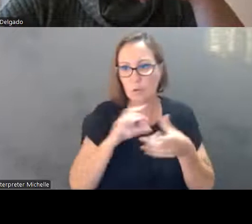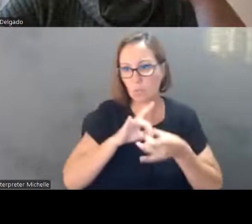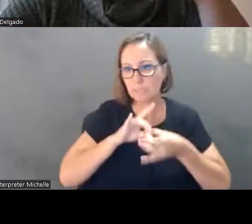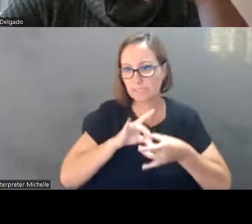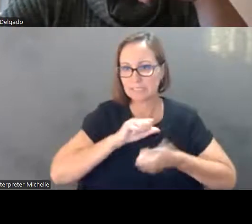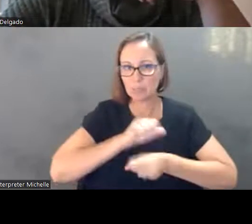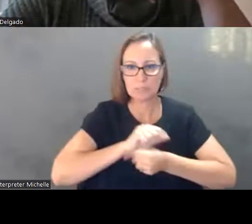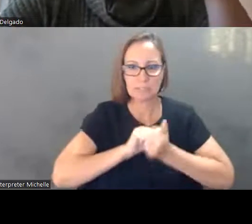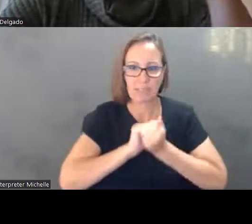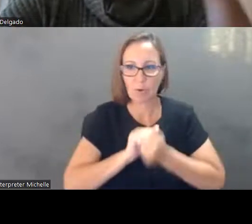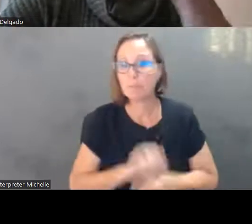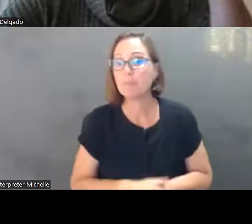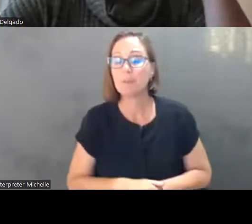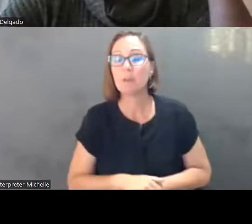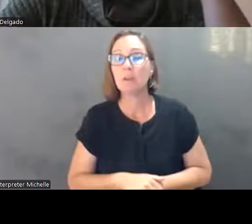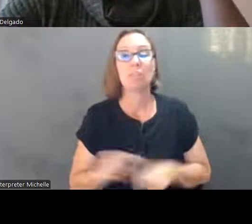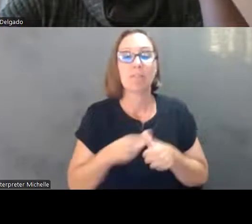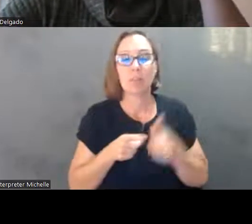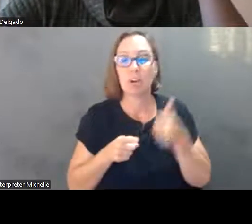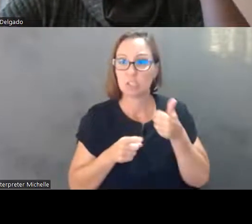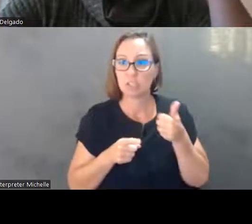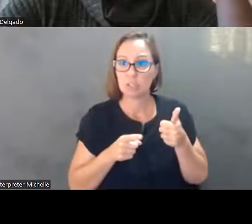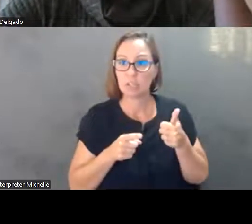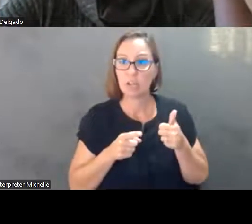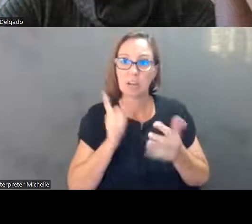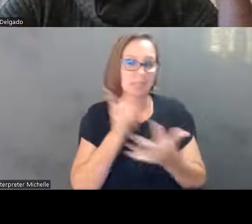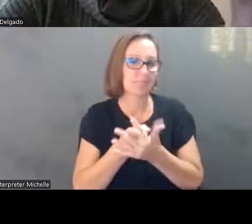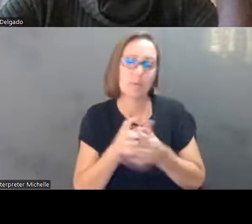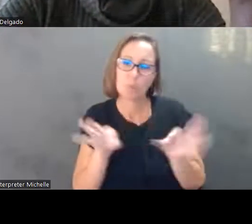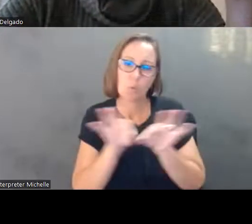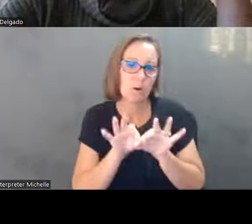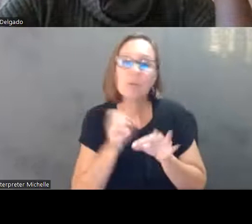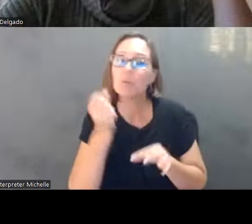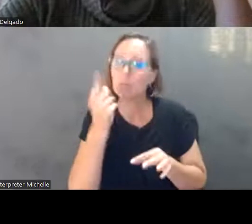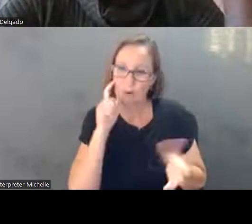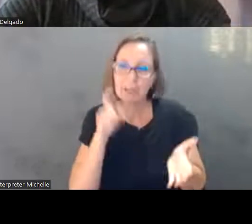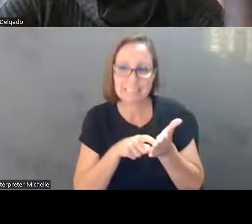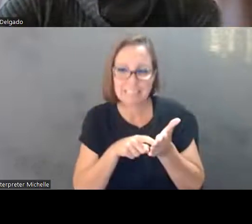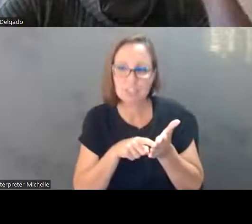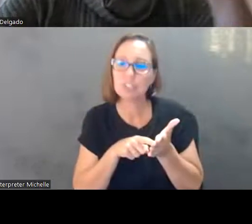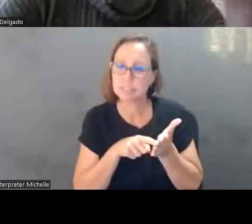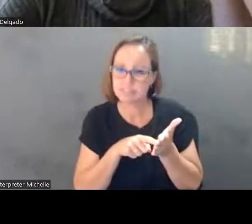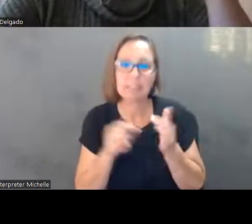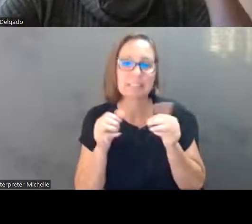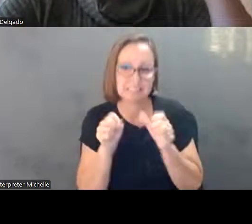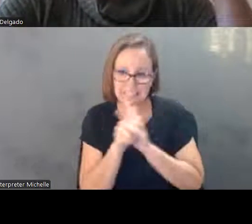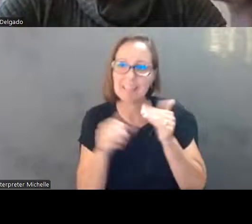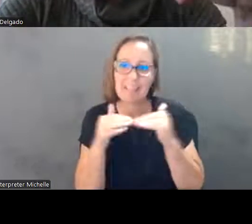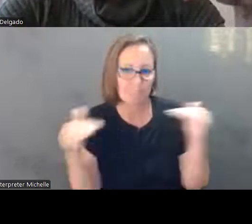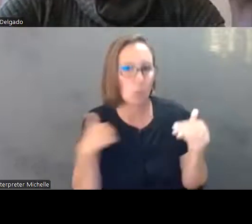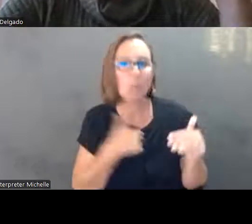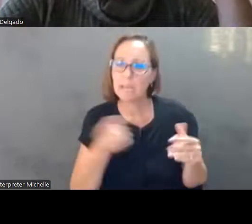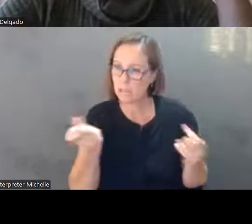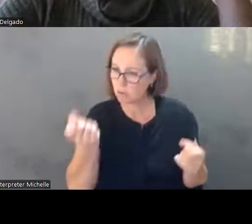I will say is just point to drive home is just recognition at the state level of how much of a crisis that we are in